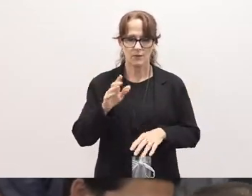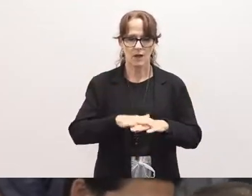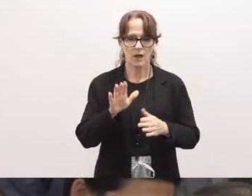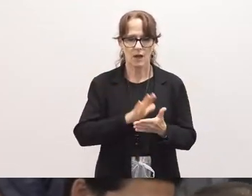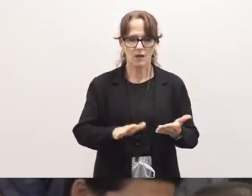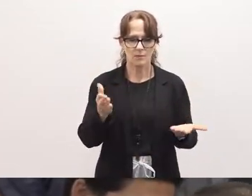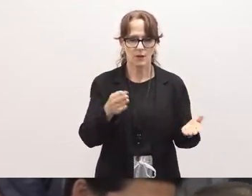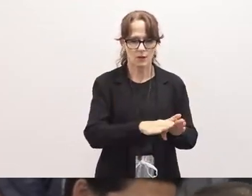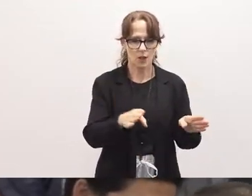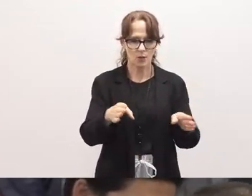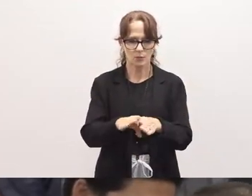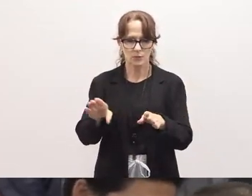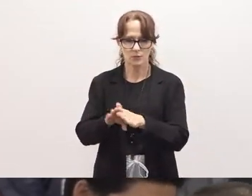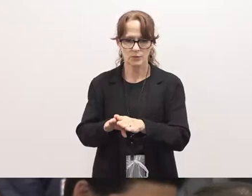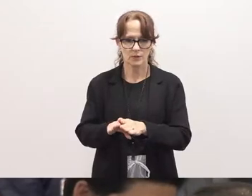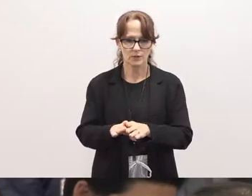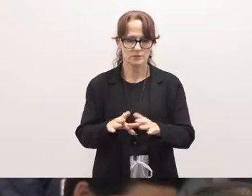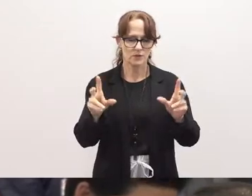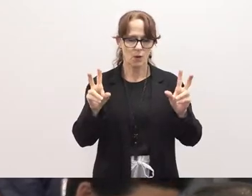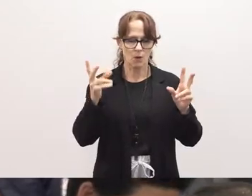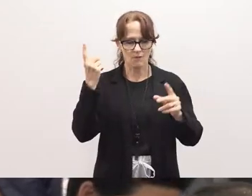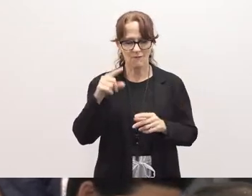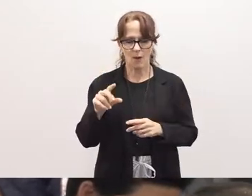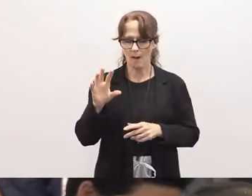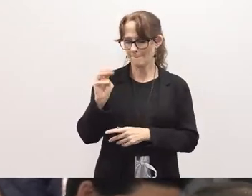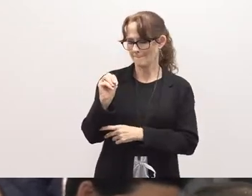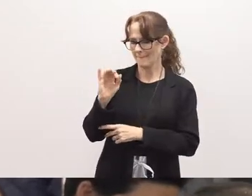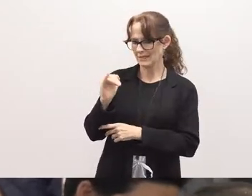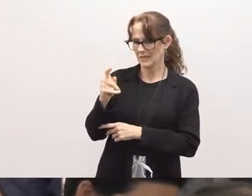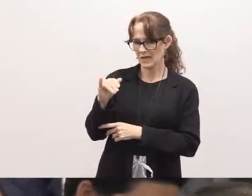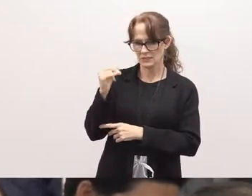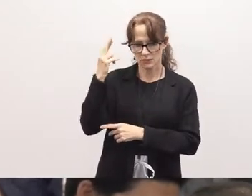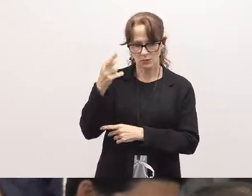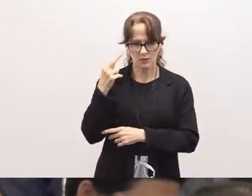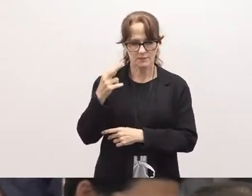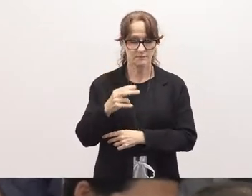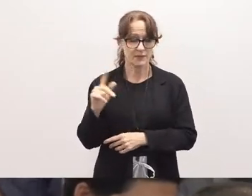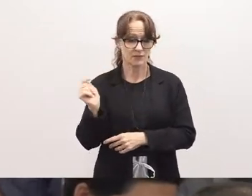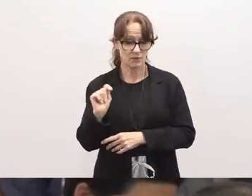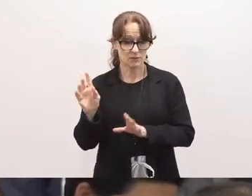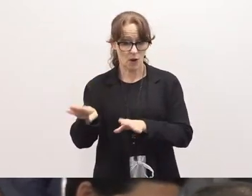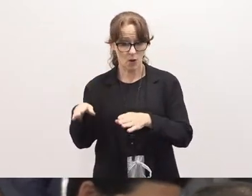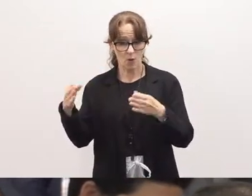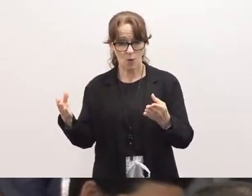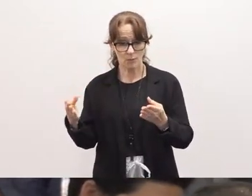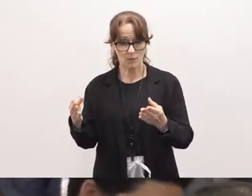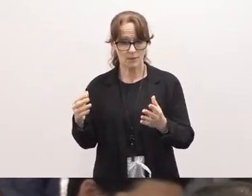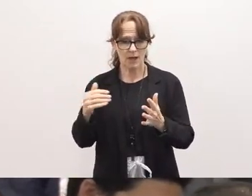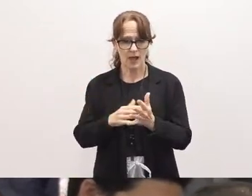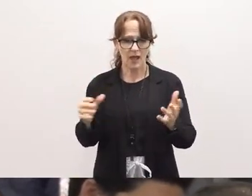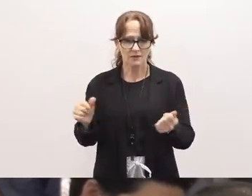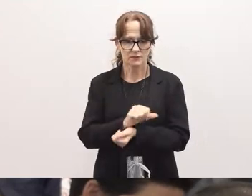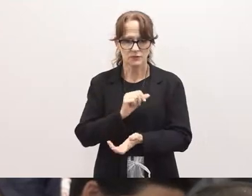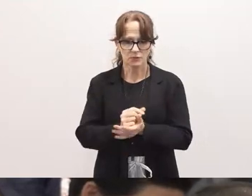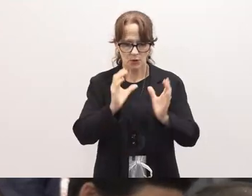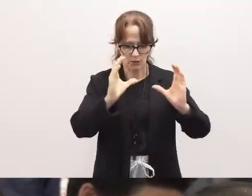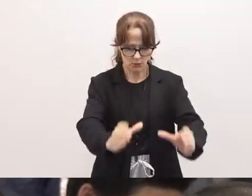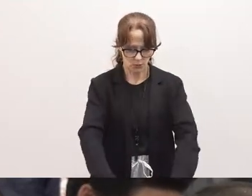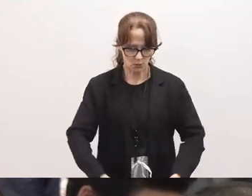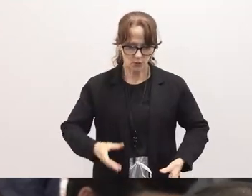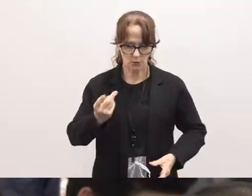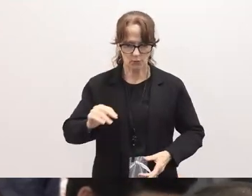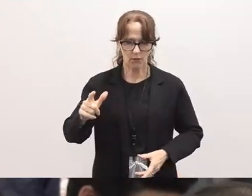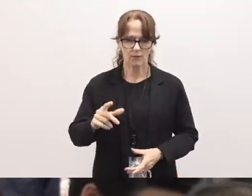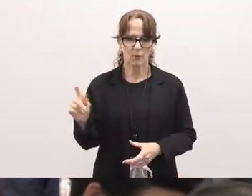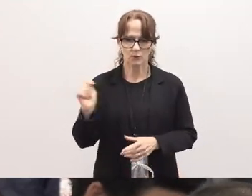being closed for supposed maintenance reasons. If restrooms do happen to be open, many restrooms will have destroyed urinals, destroyed